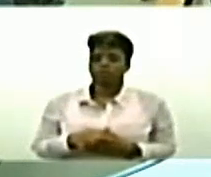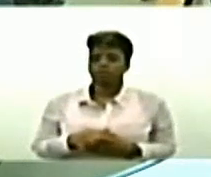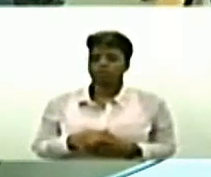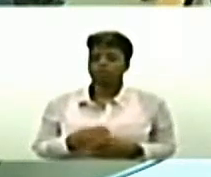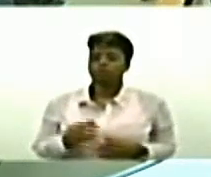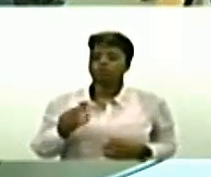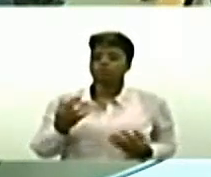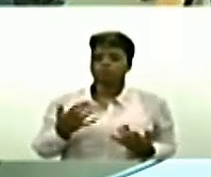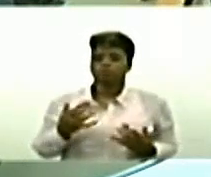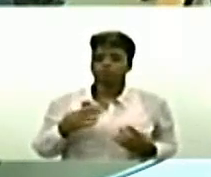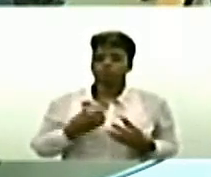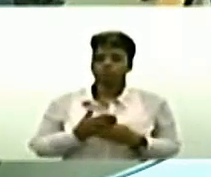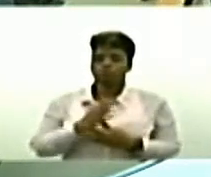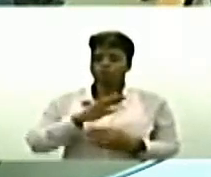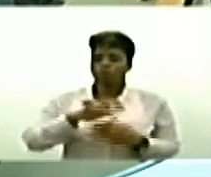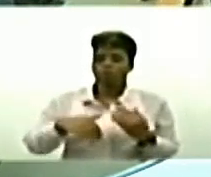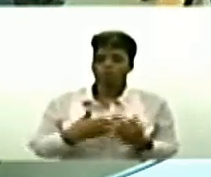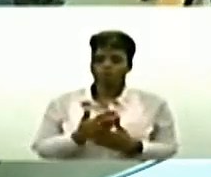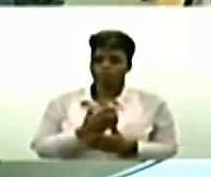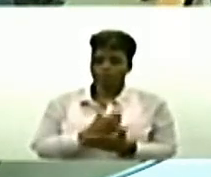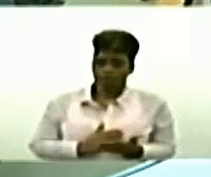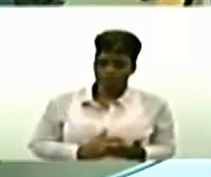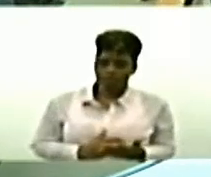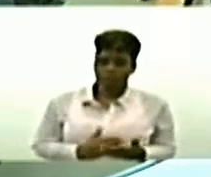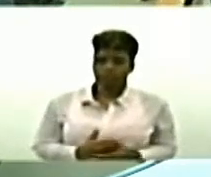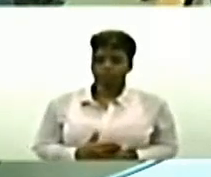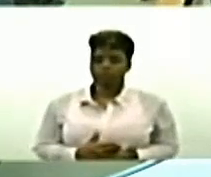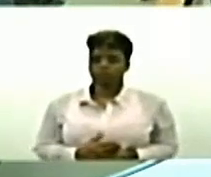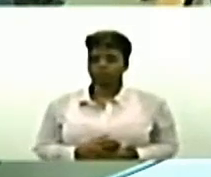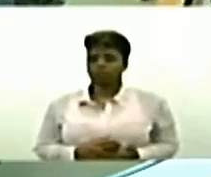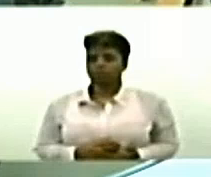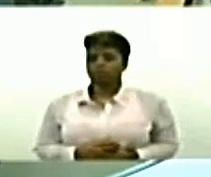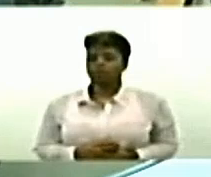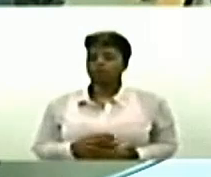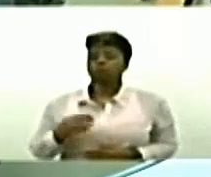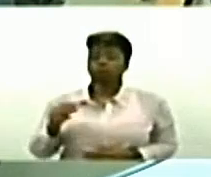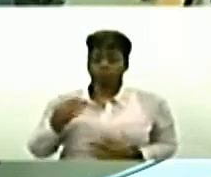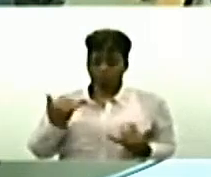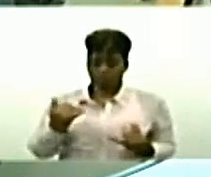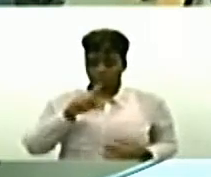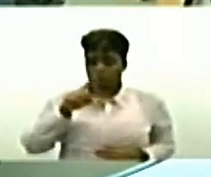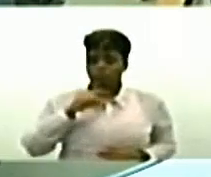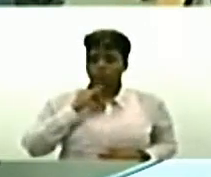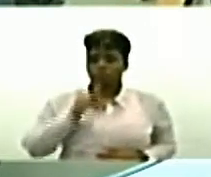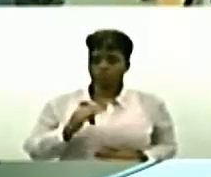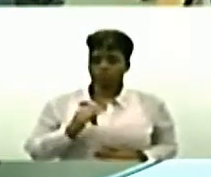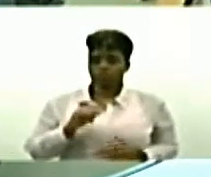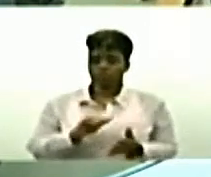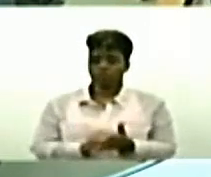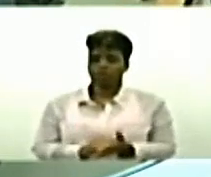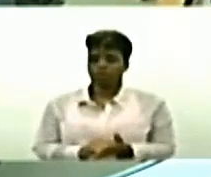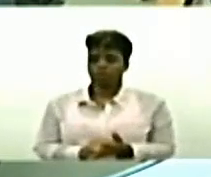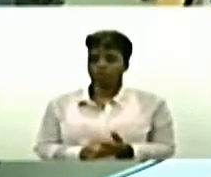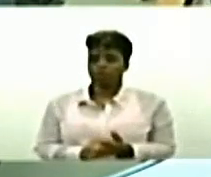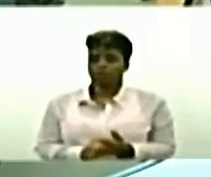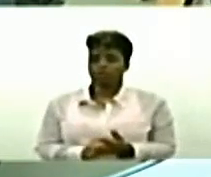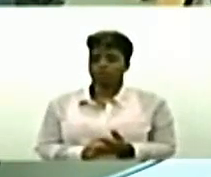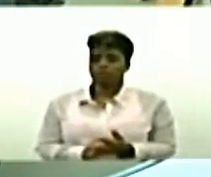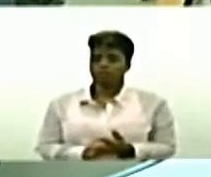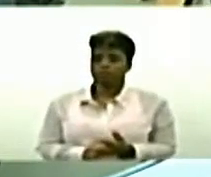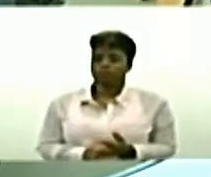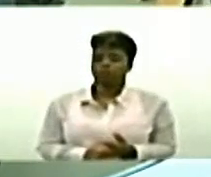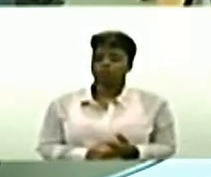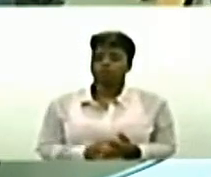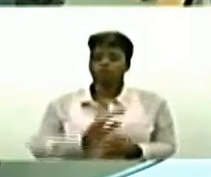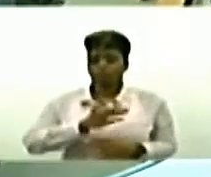at this sitting. Honorable members, the question is that the standing orders be